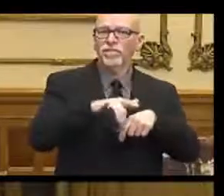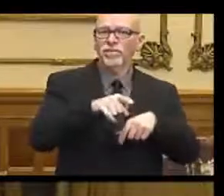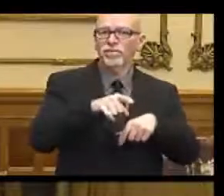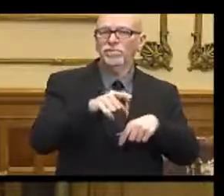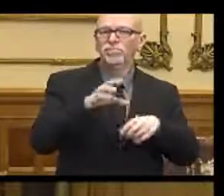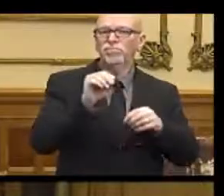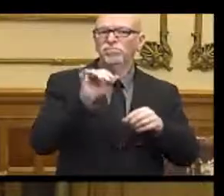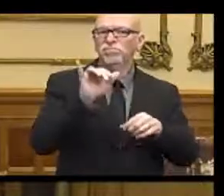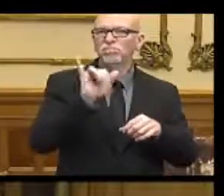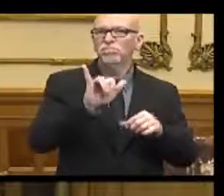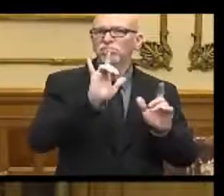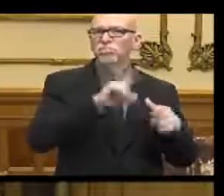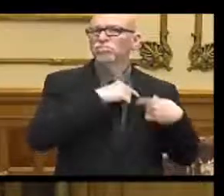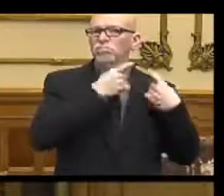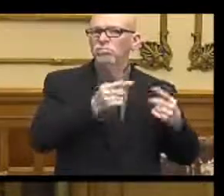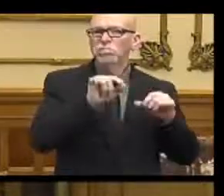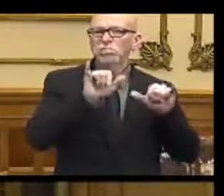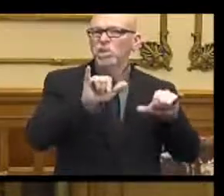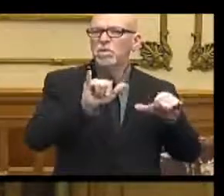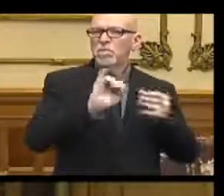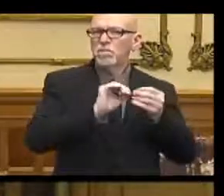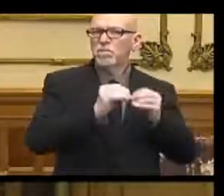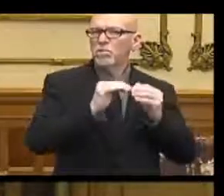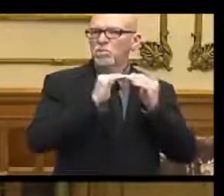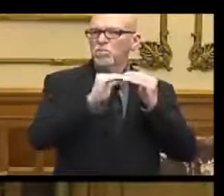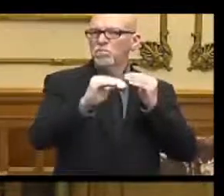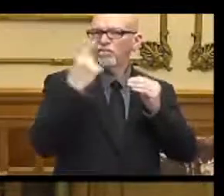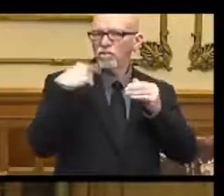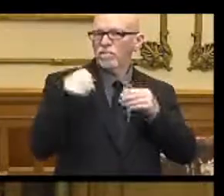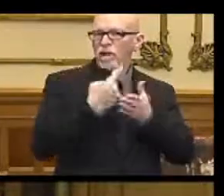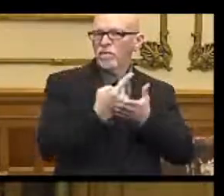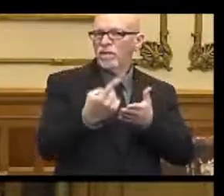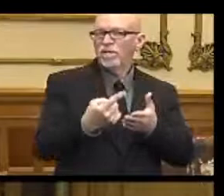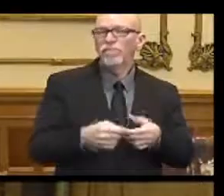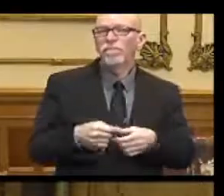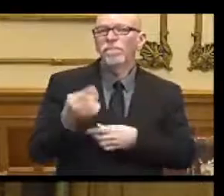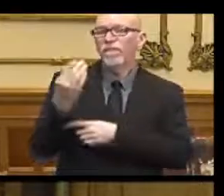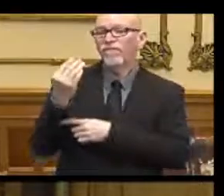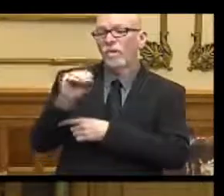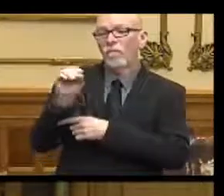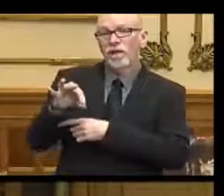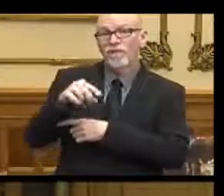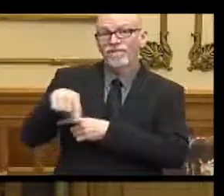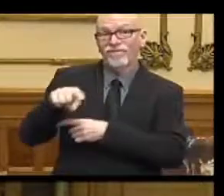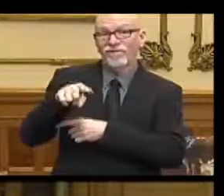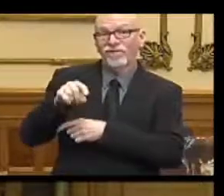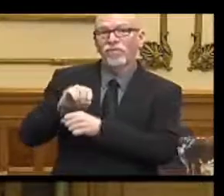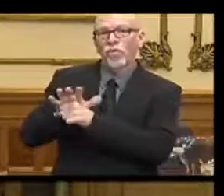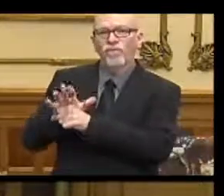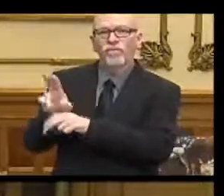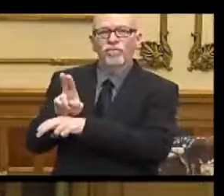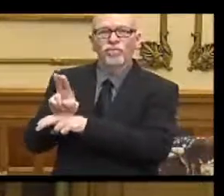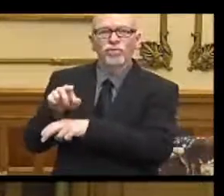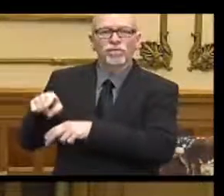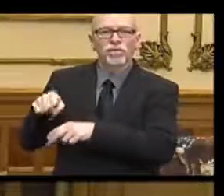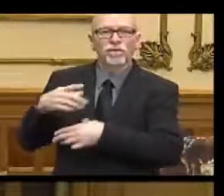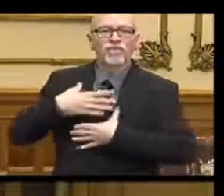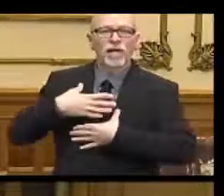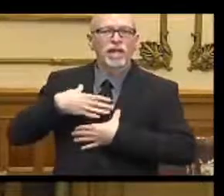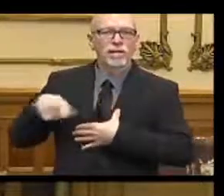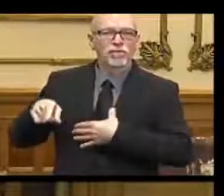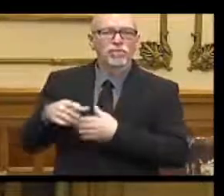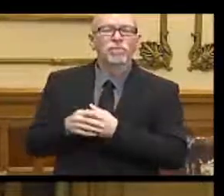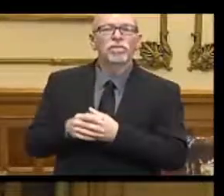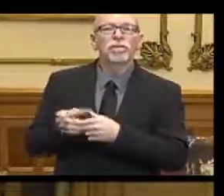has been traditionally about what that number's been for the past week. And 14% of our COVID ventilators have been